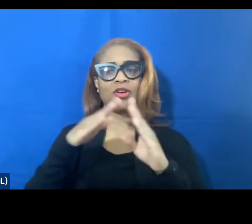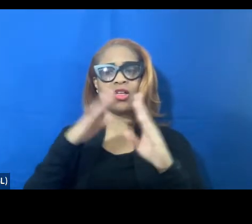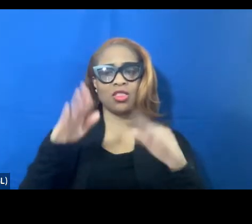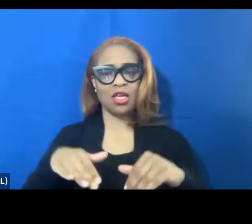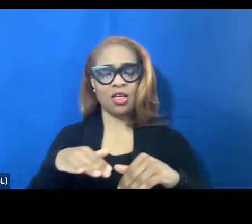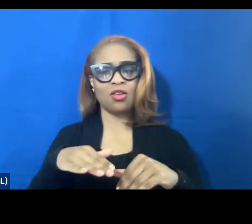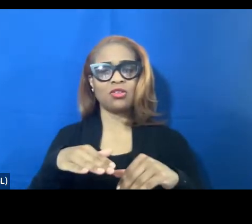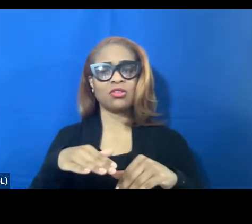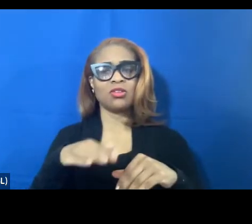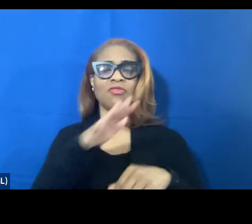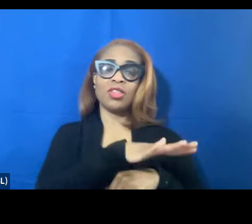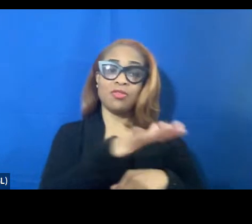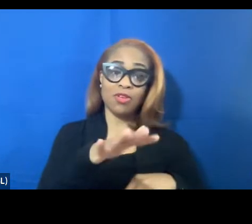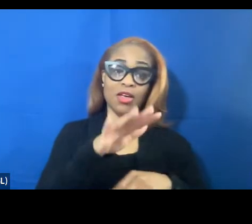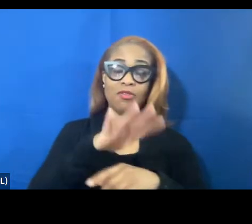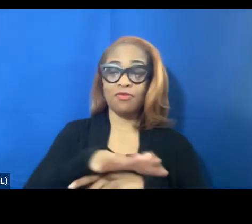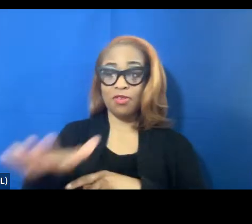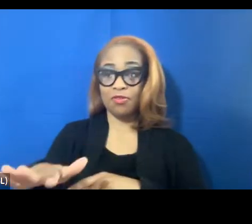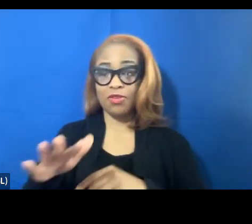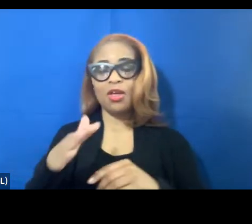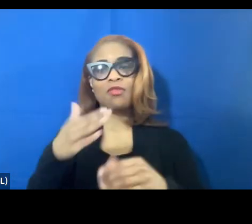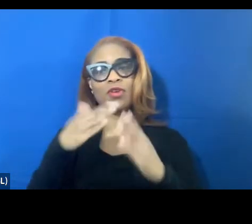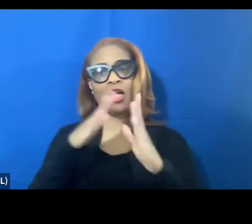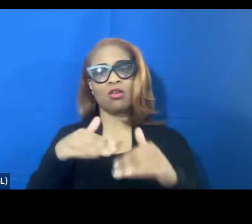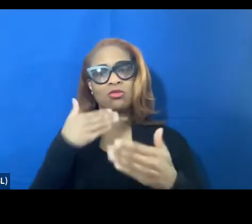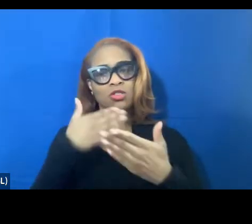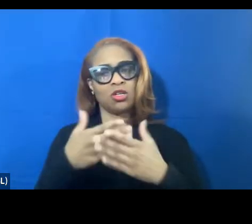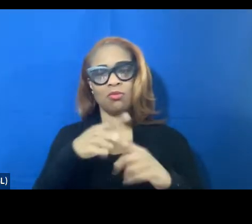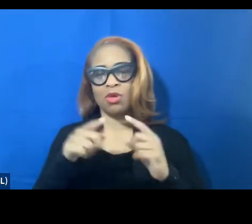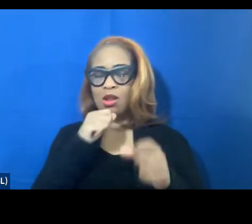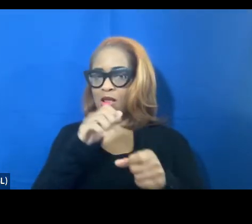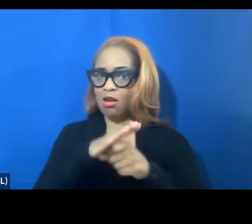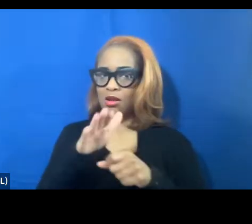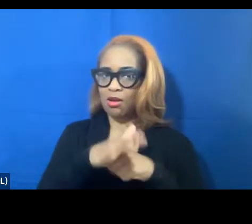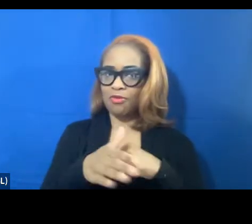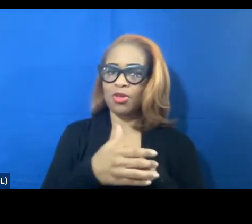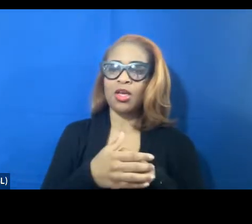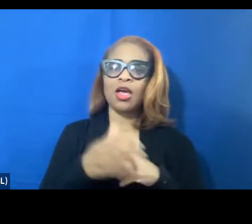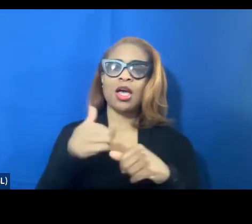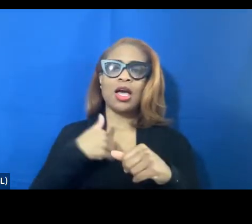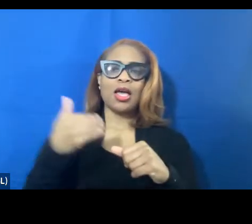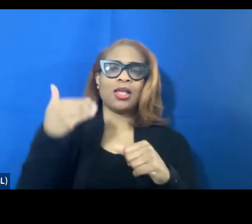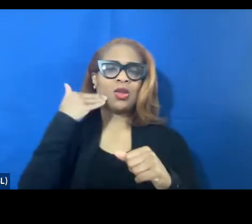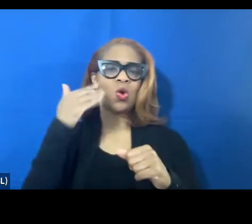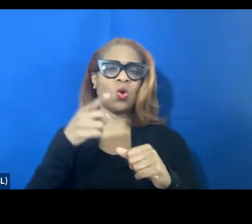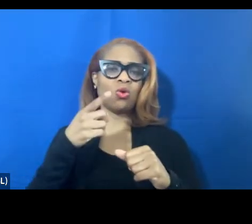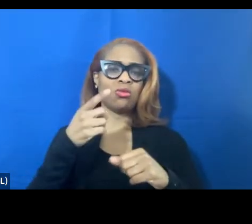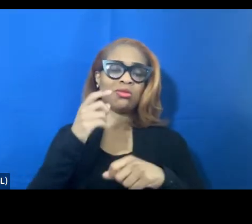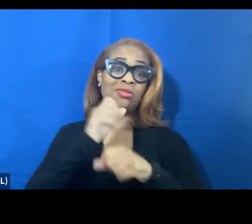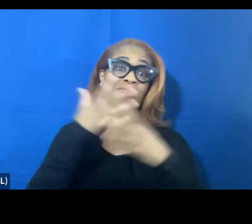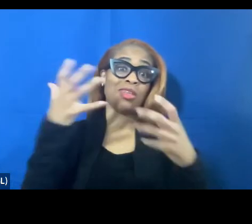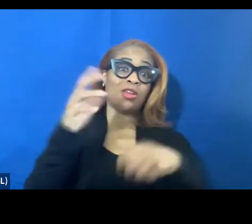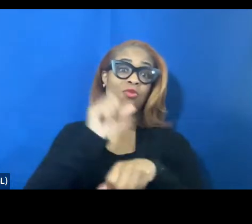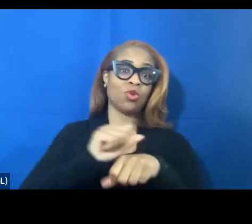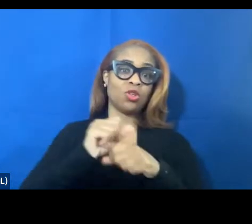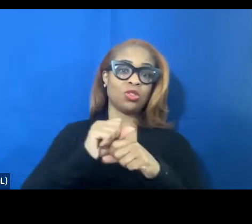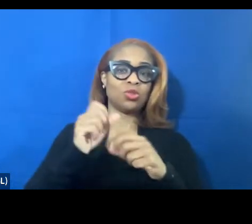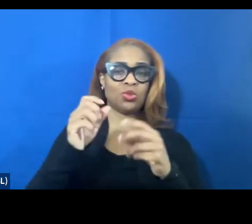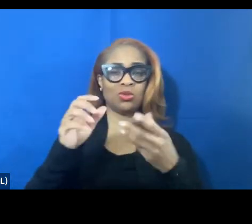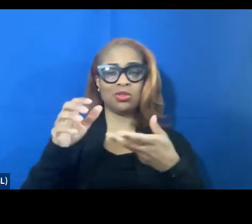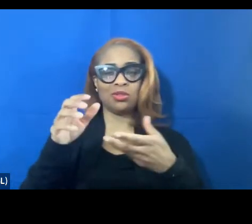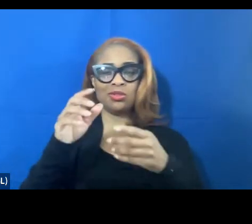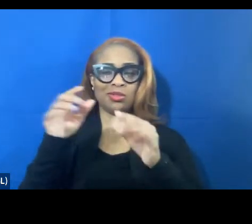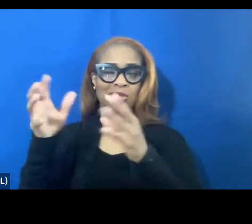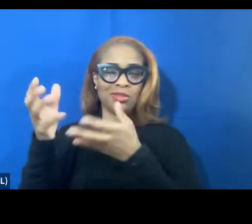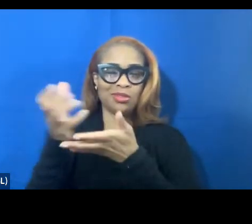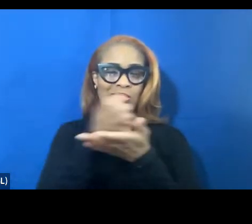start but it's not enough at this point the um the i know that it's tedious to combine all the necessary metrics but